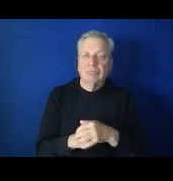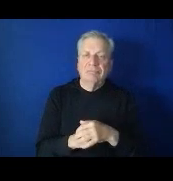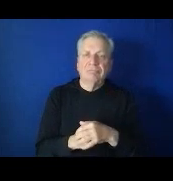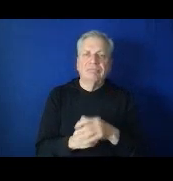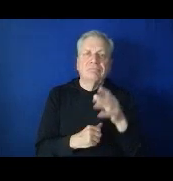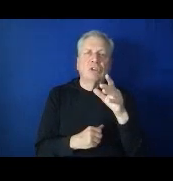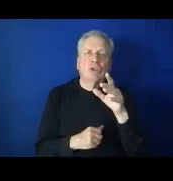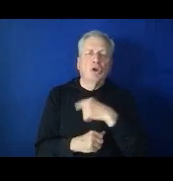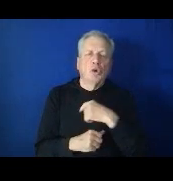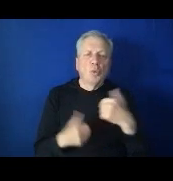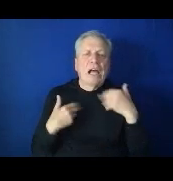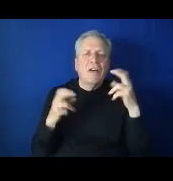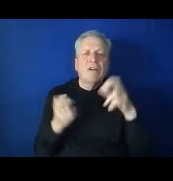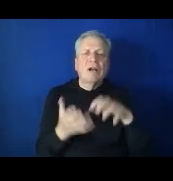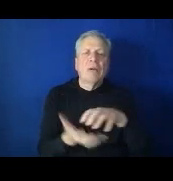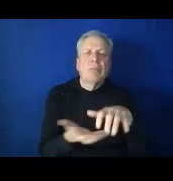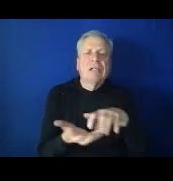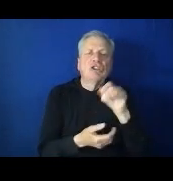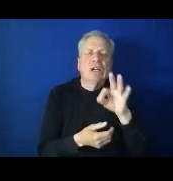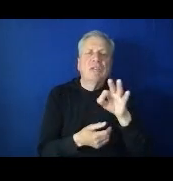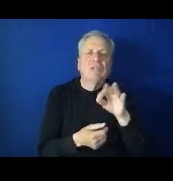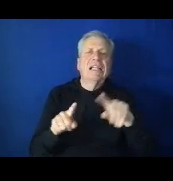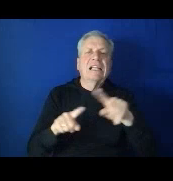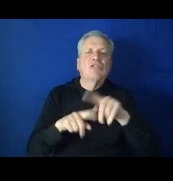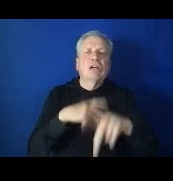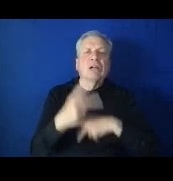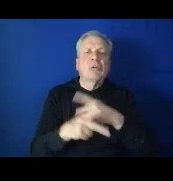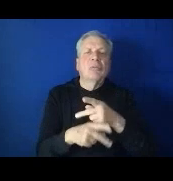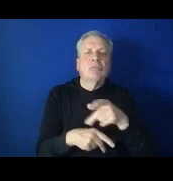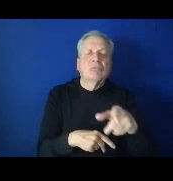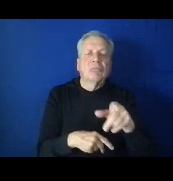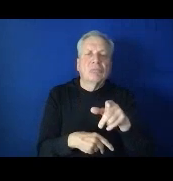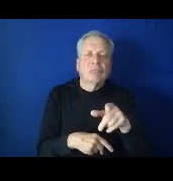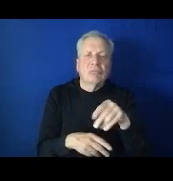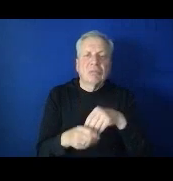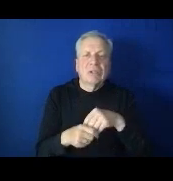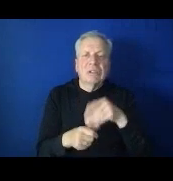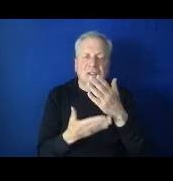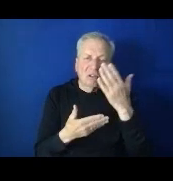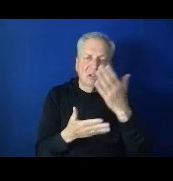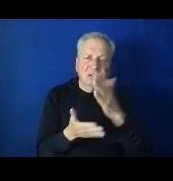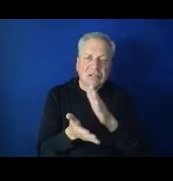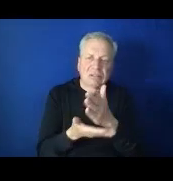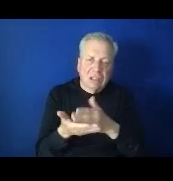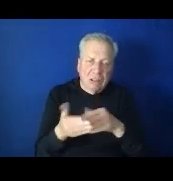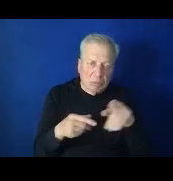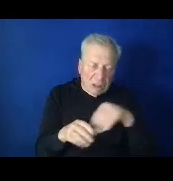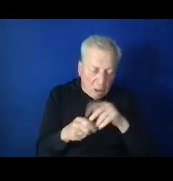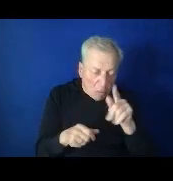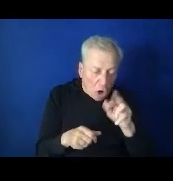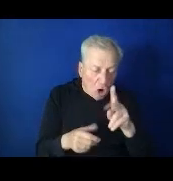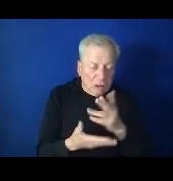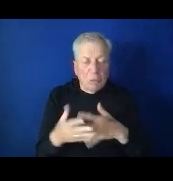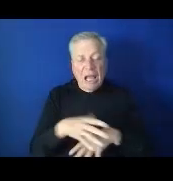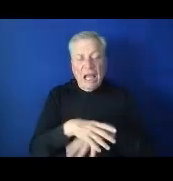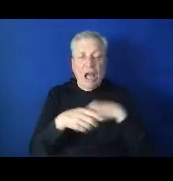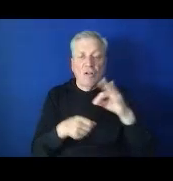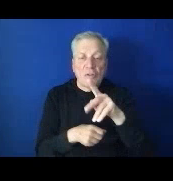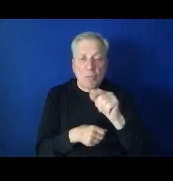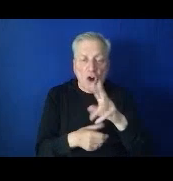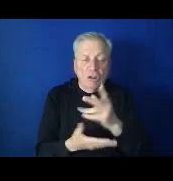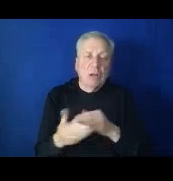We have a mixture of different types of seismometers. Some of them are in the front country, some of them are in the park, some of them are outside the park, some of them are in the